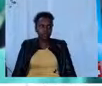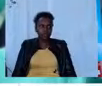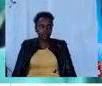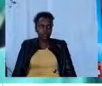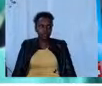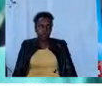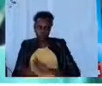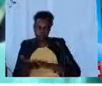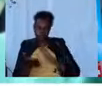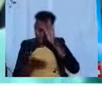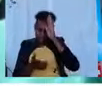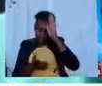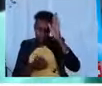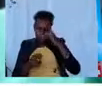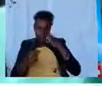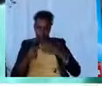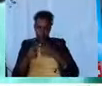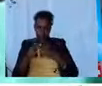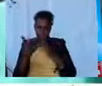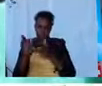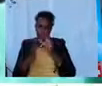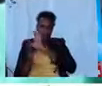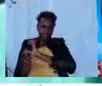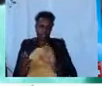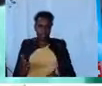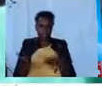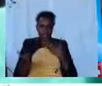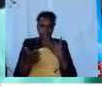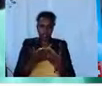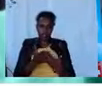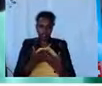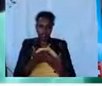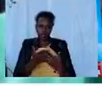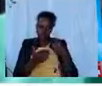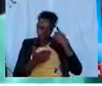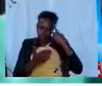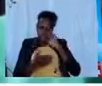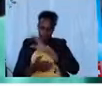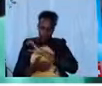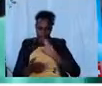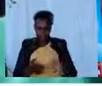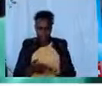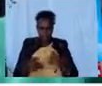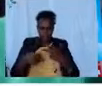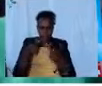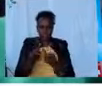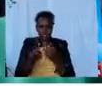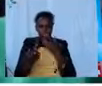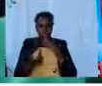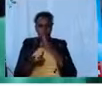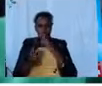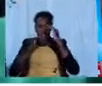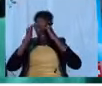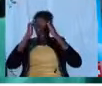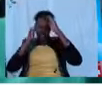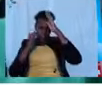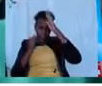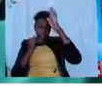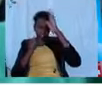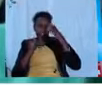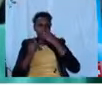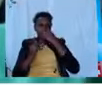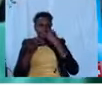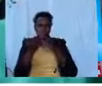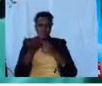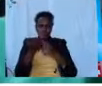Glorious Father, in the mighty name of Jesus Christ, we want to thank you for our Christians wherever they are. Dear Heavenly Master, you have commanded us to spread your